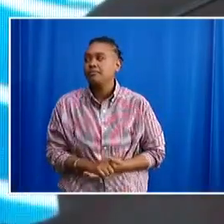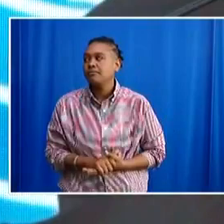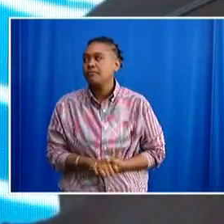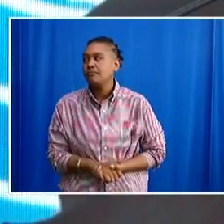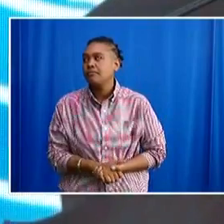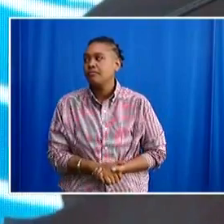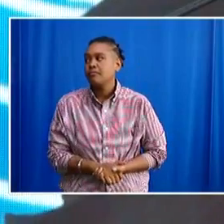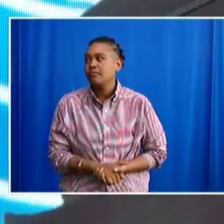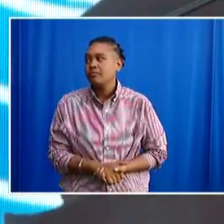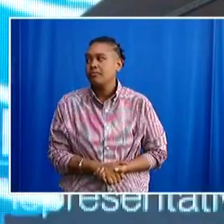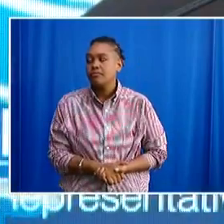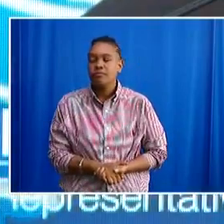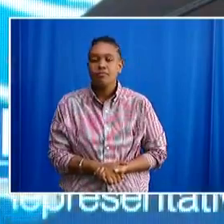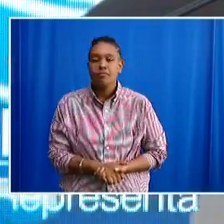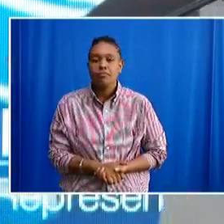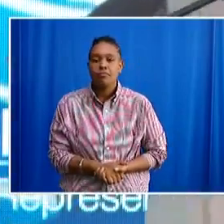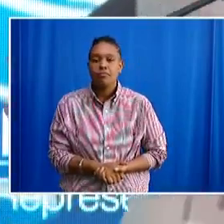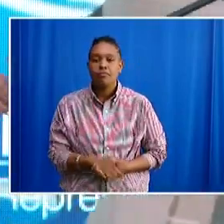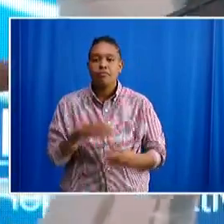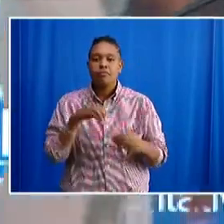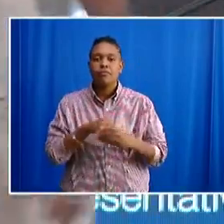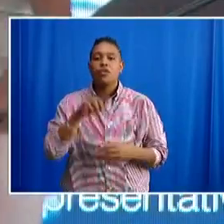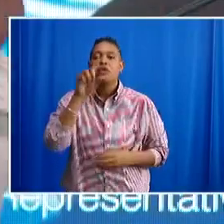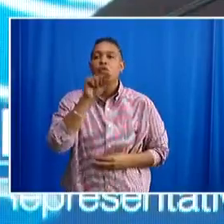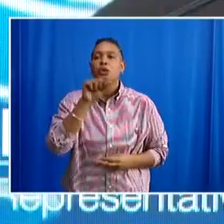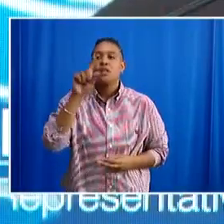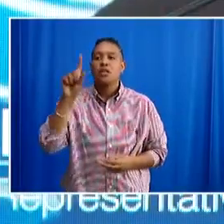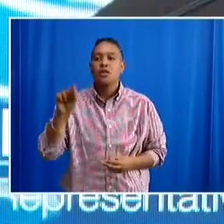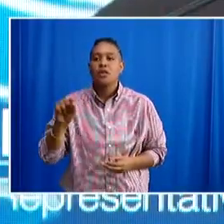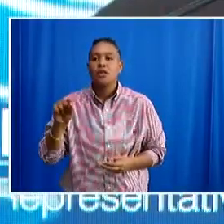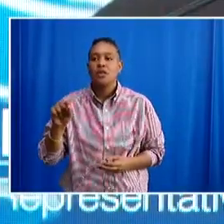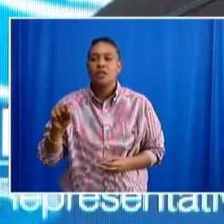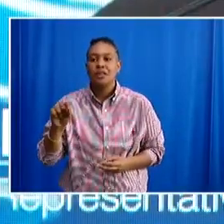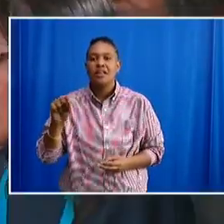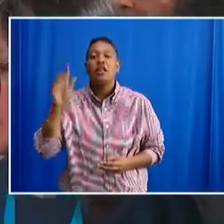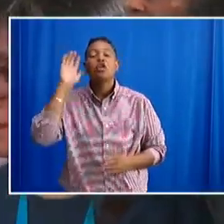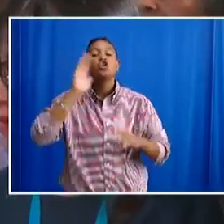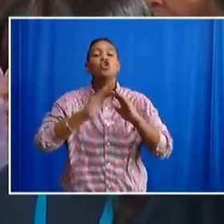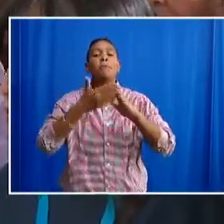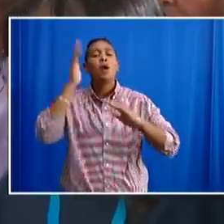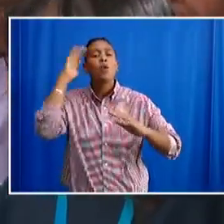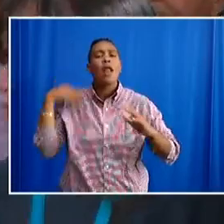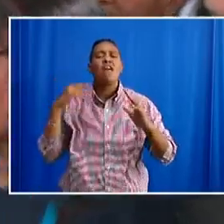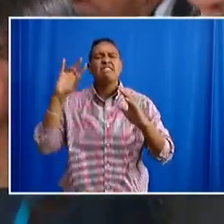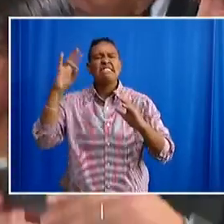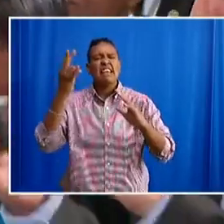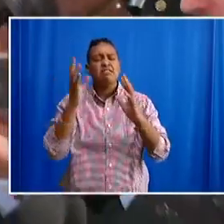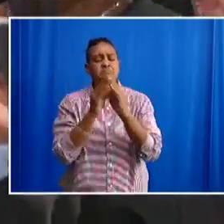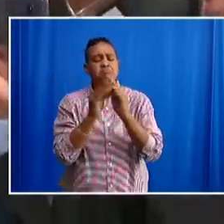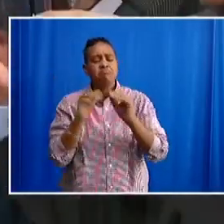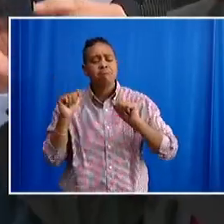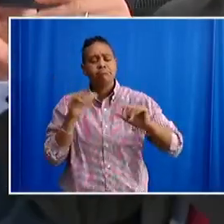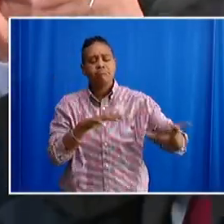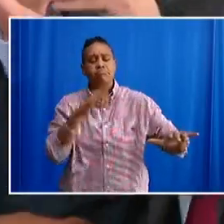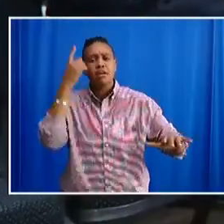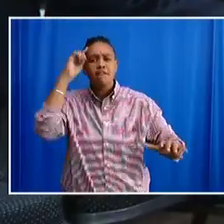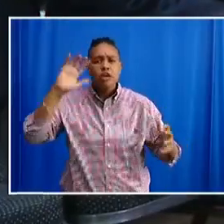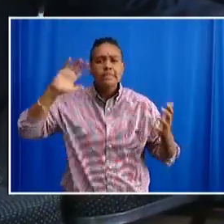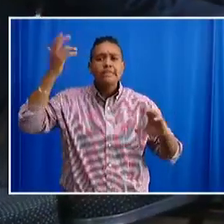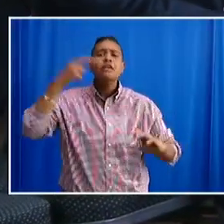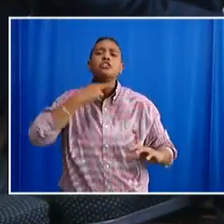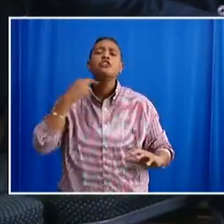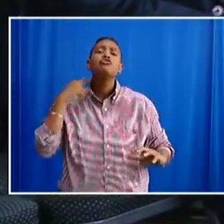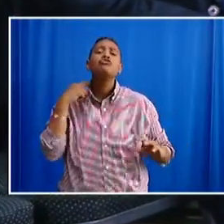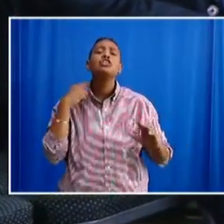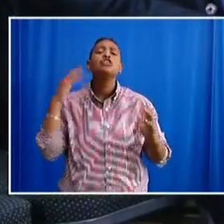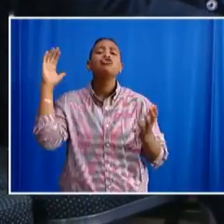In 2020, Jamaica will host the 7th Regional Platform for Disaster Risk Reduction in the